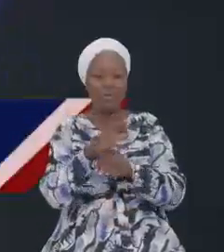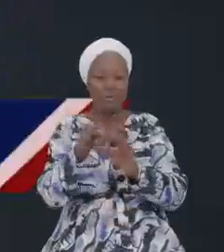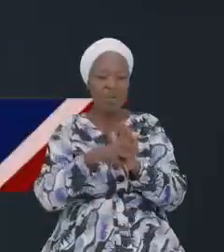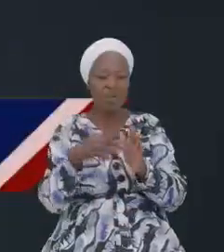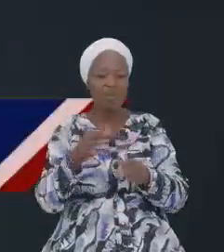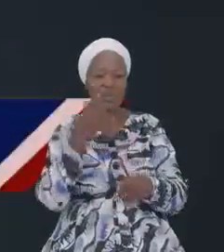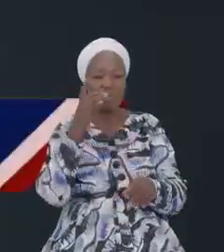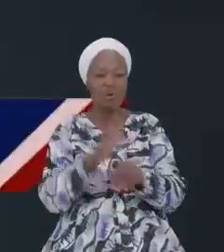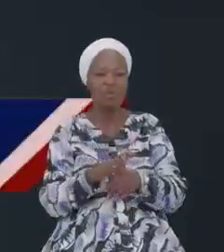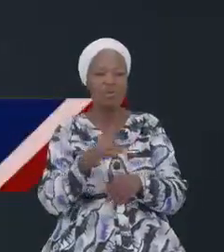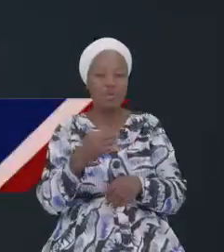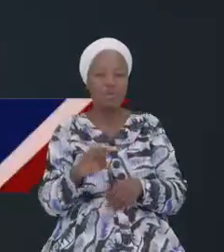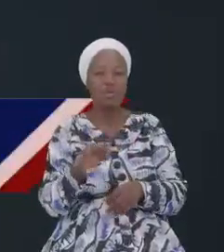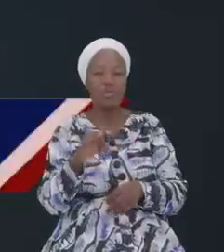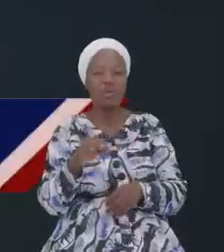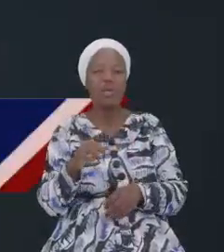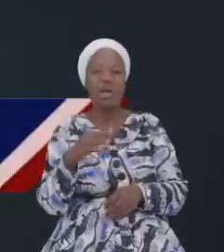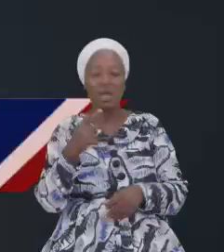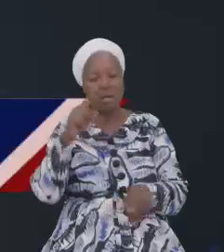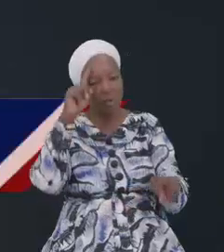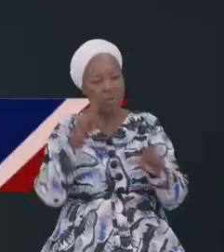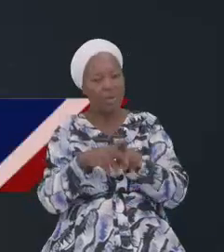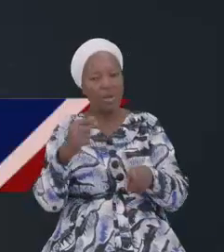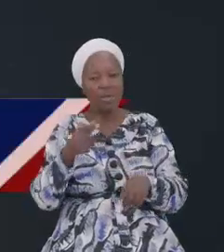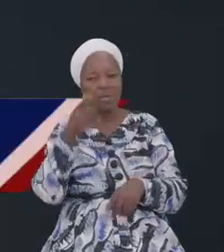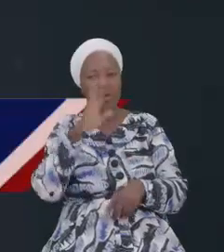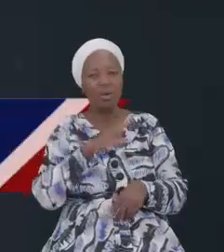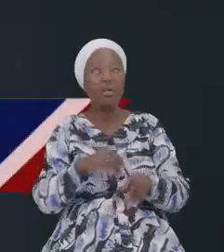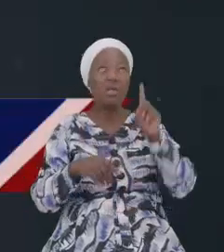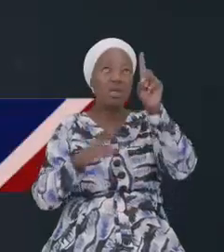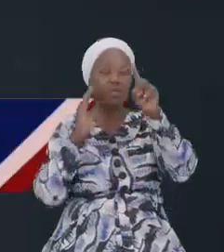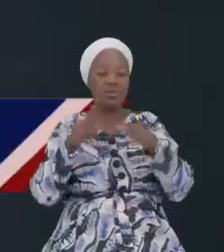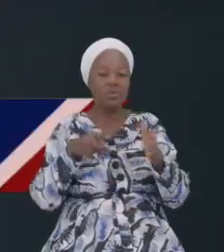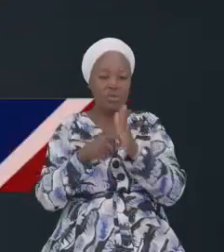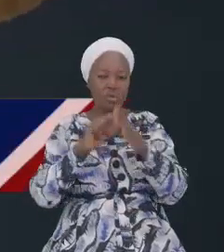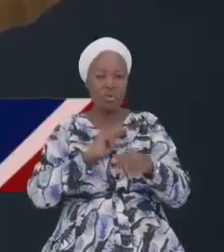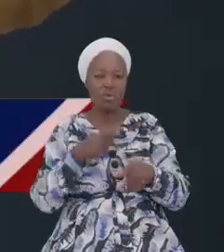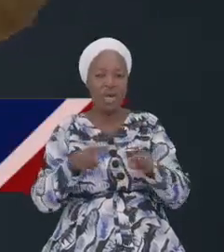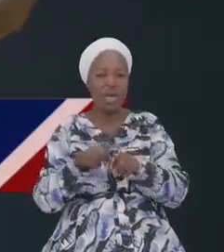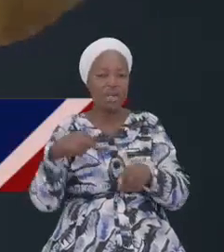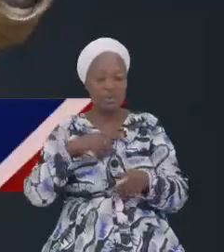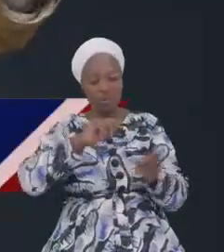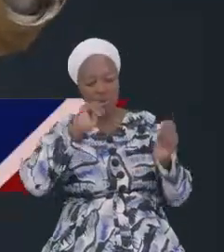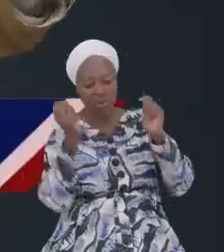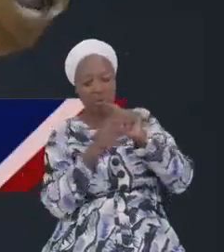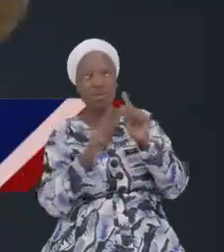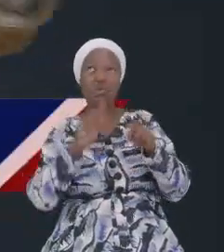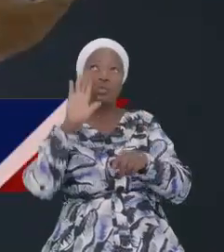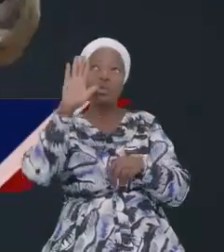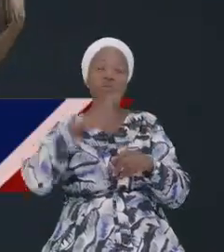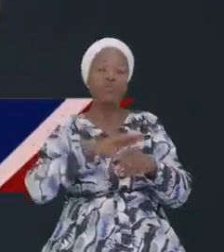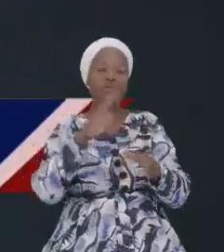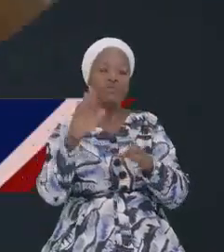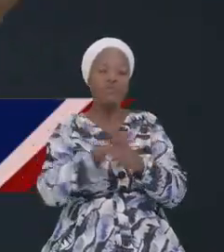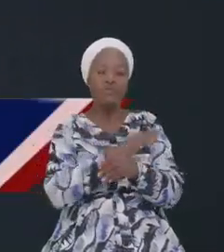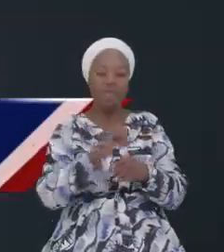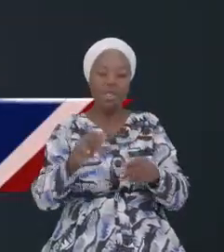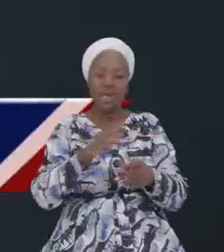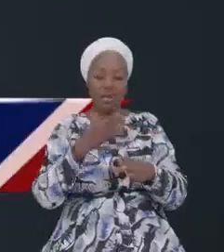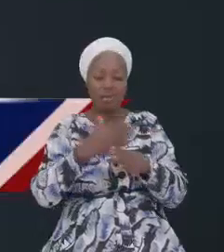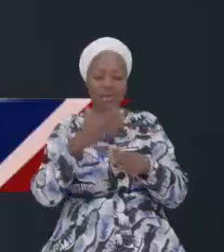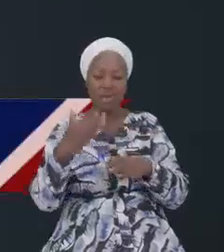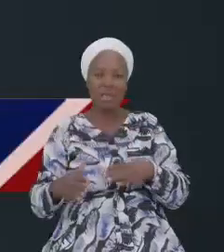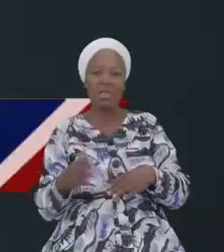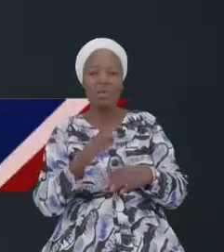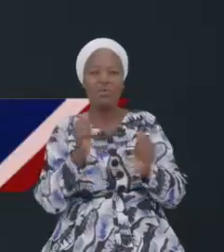of the promises of the covenant of God. It will show us as we turn to him fully and totally, completely,